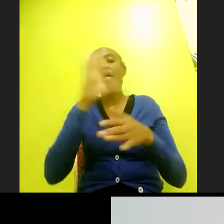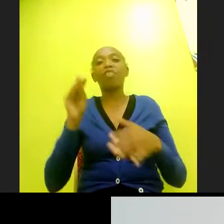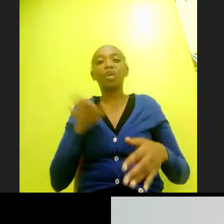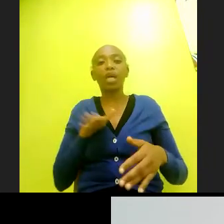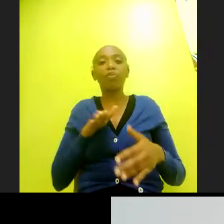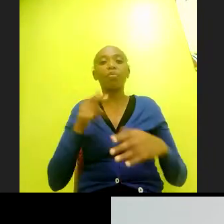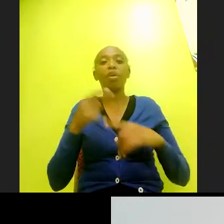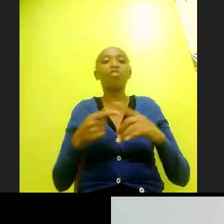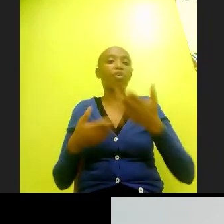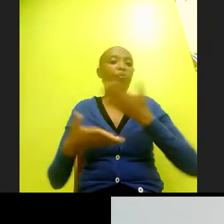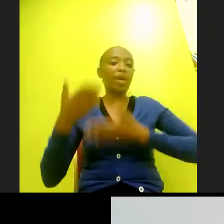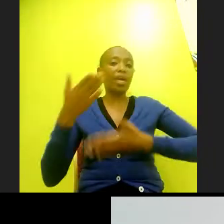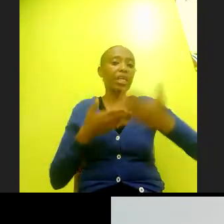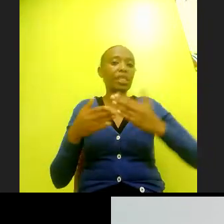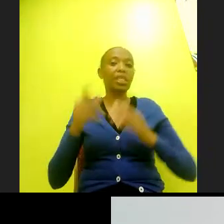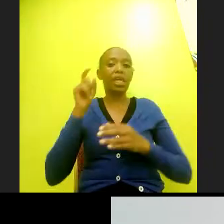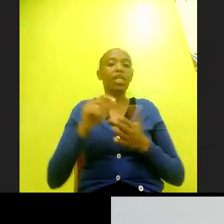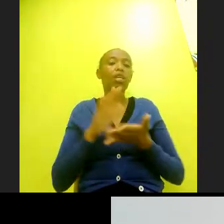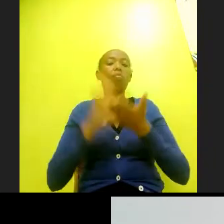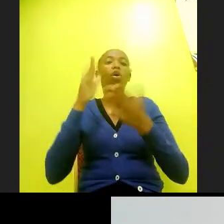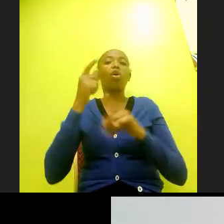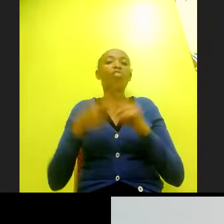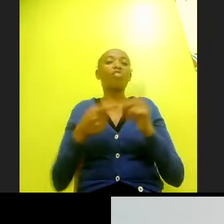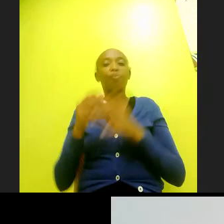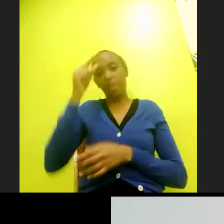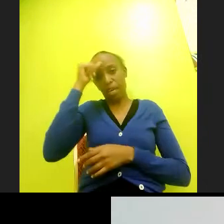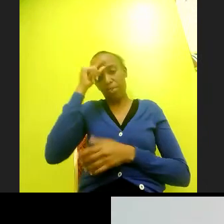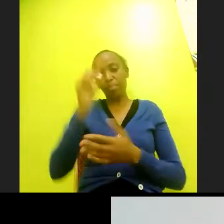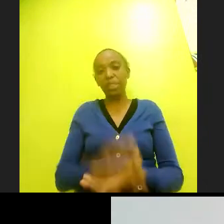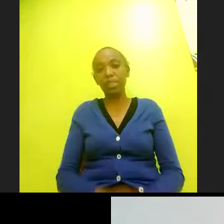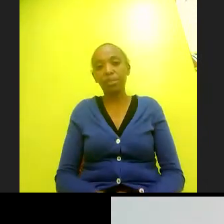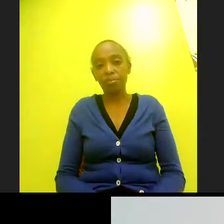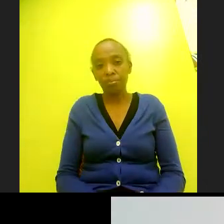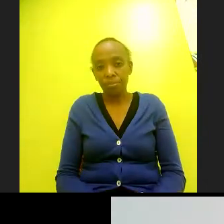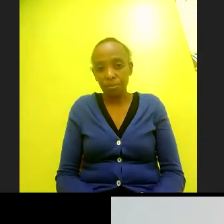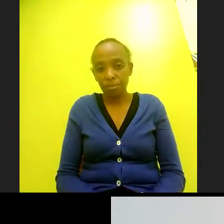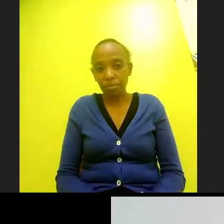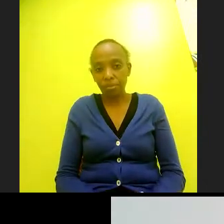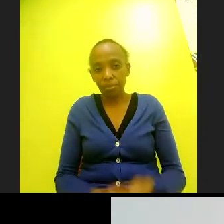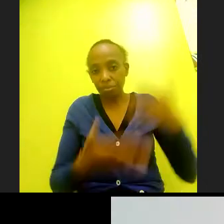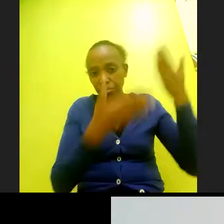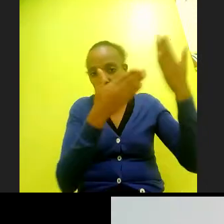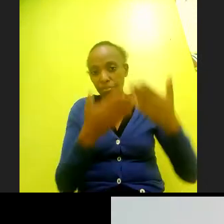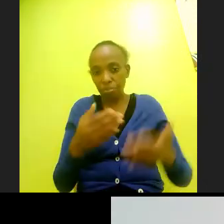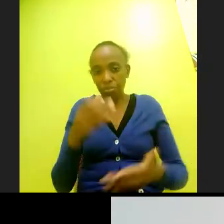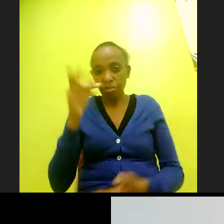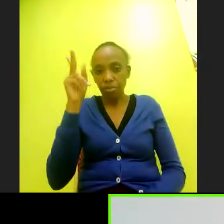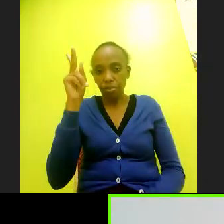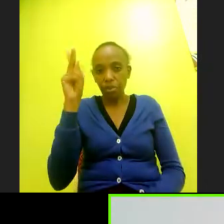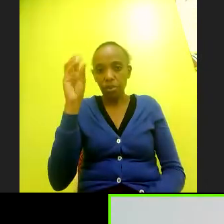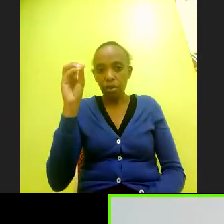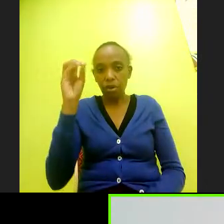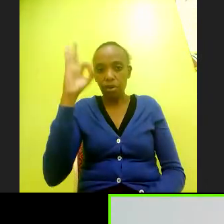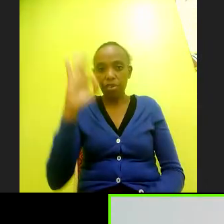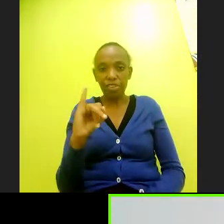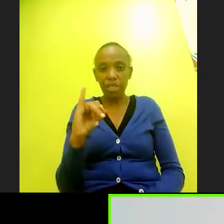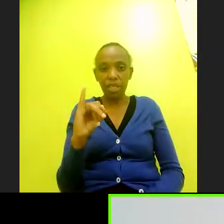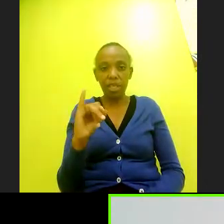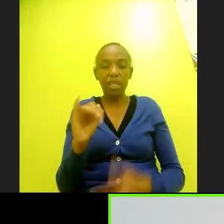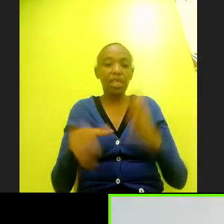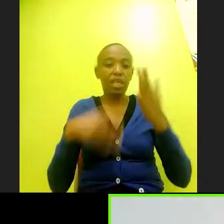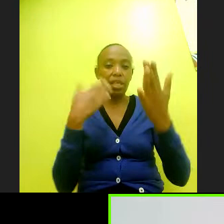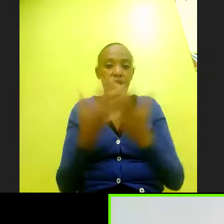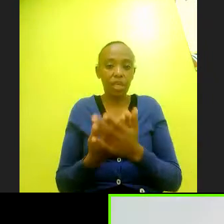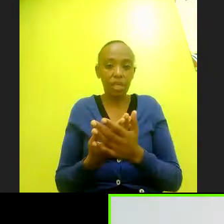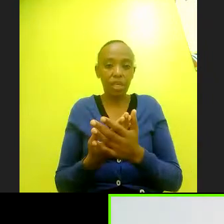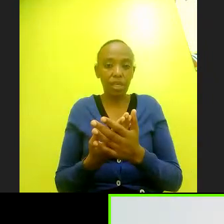and demanding more from the governments? Welcome, Mr. Kofi. Merci Nicole. Je vais